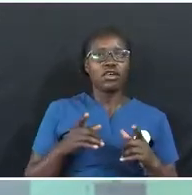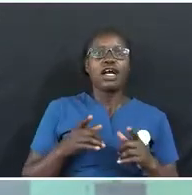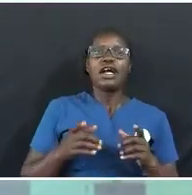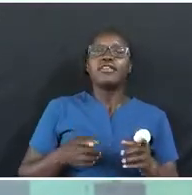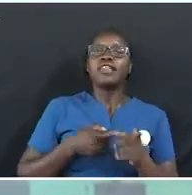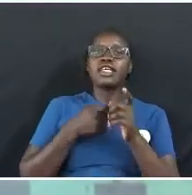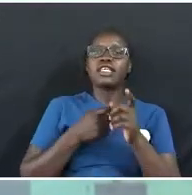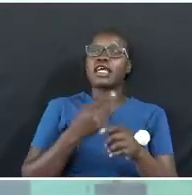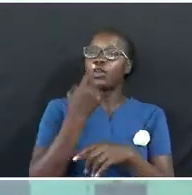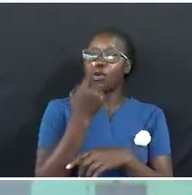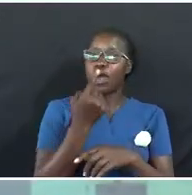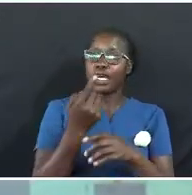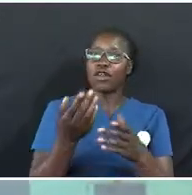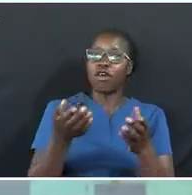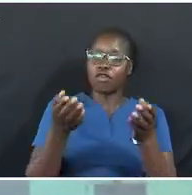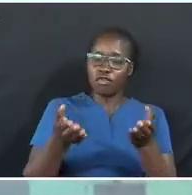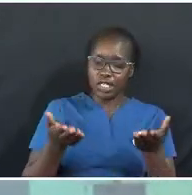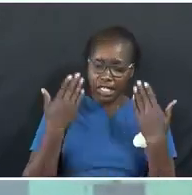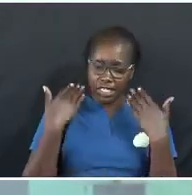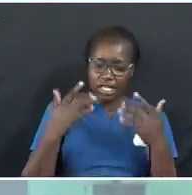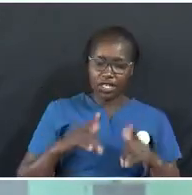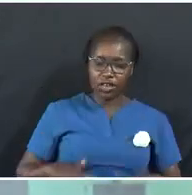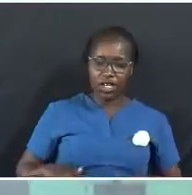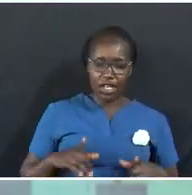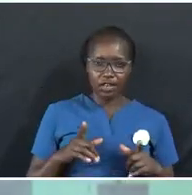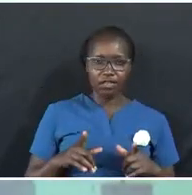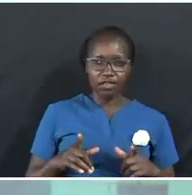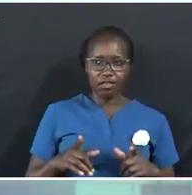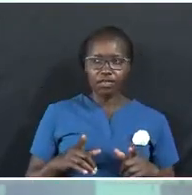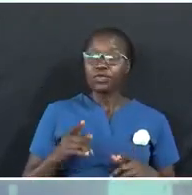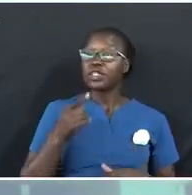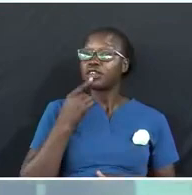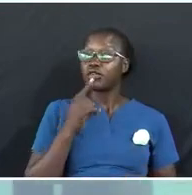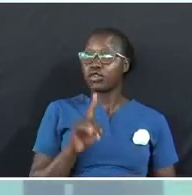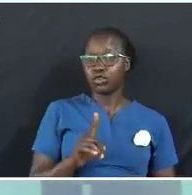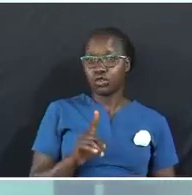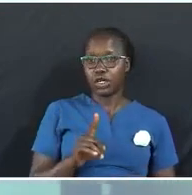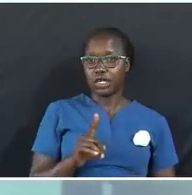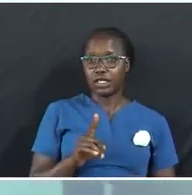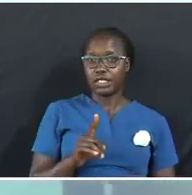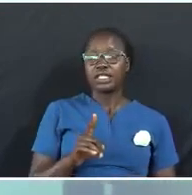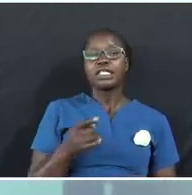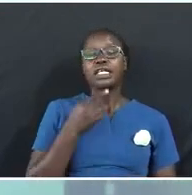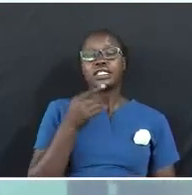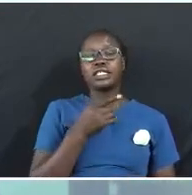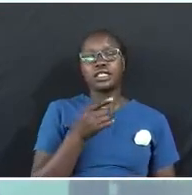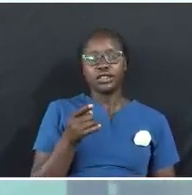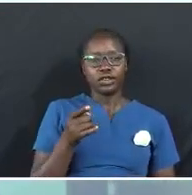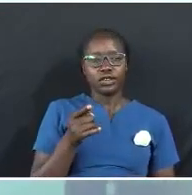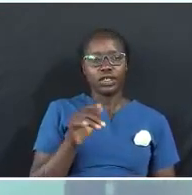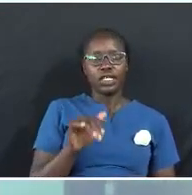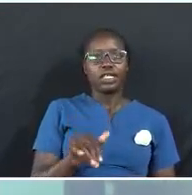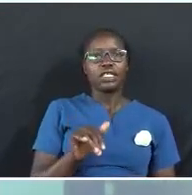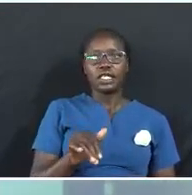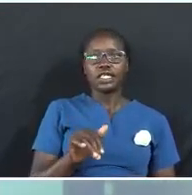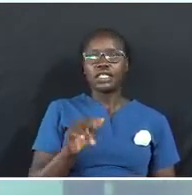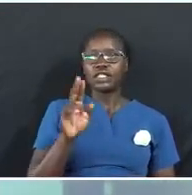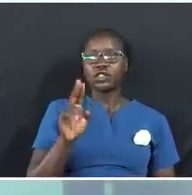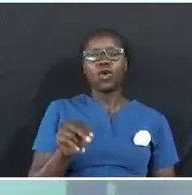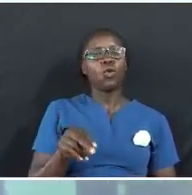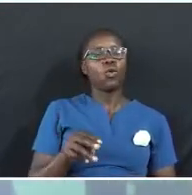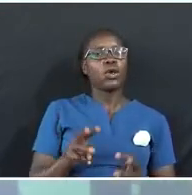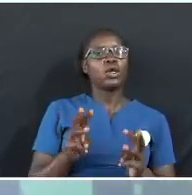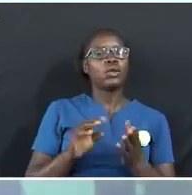is what? Eternal life. And for sure, let me tell you, there is no way we